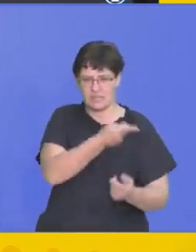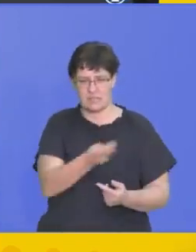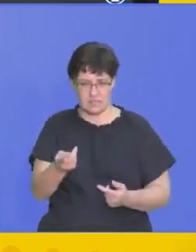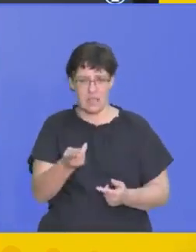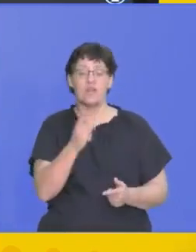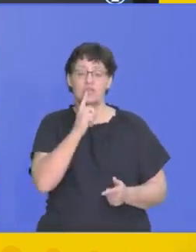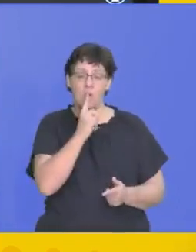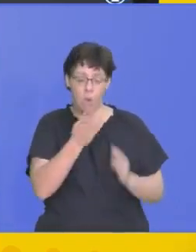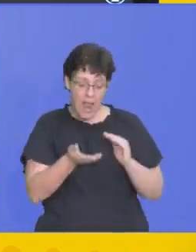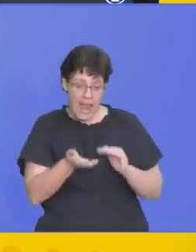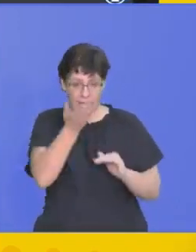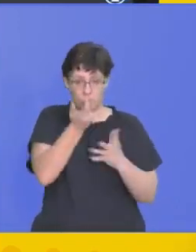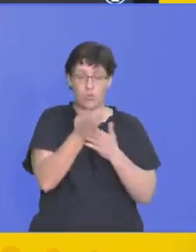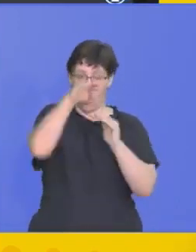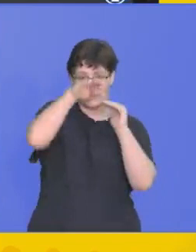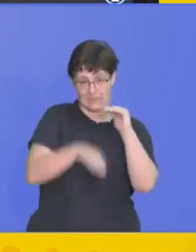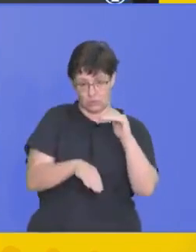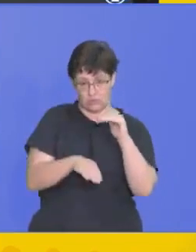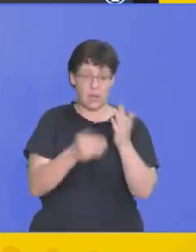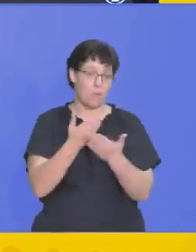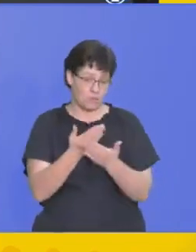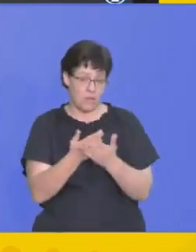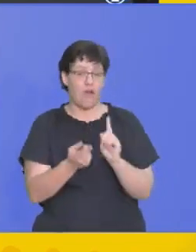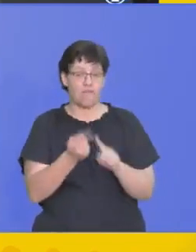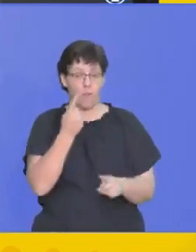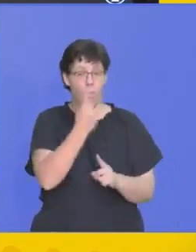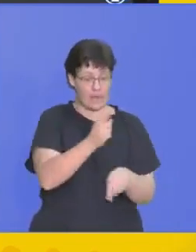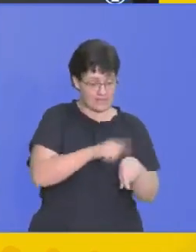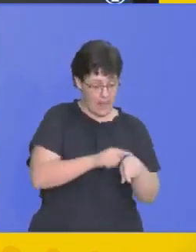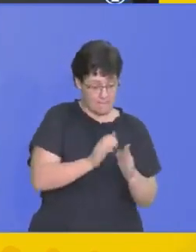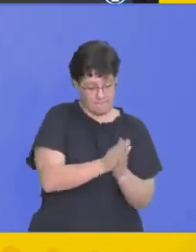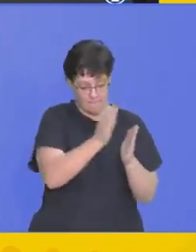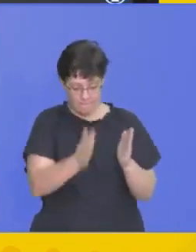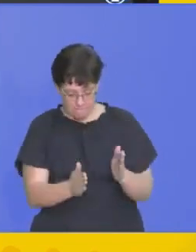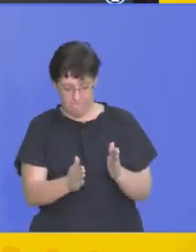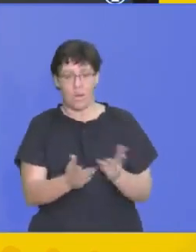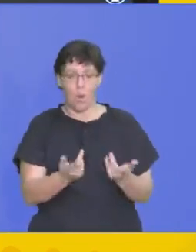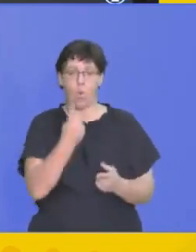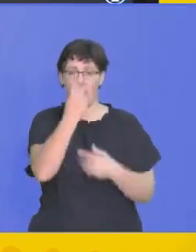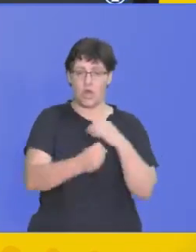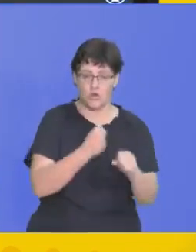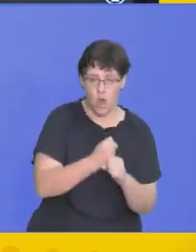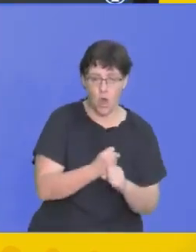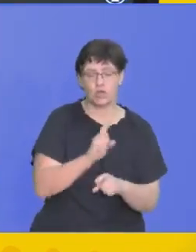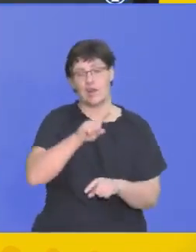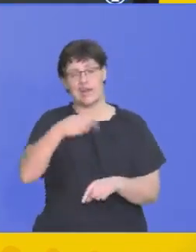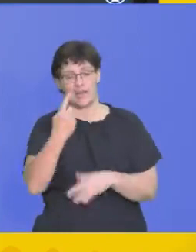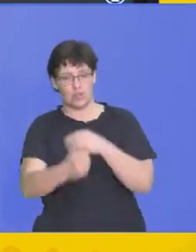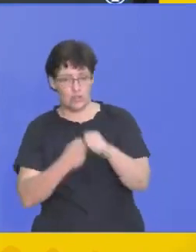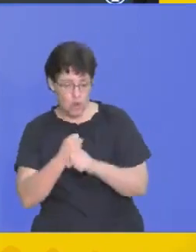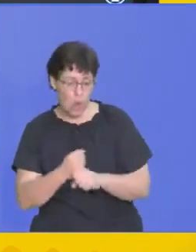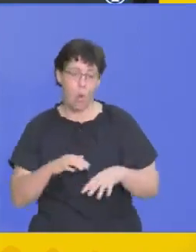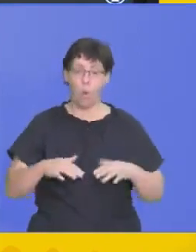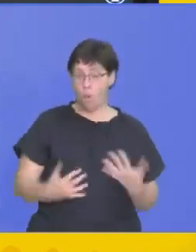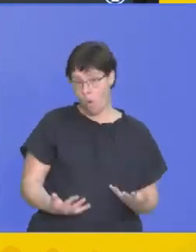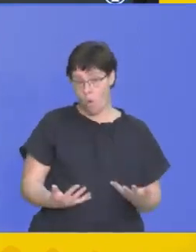how much have they increased or decreased, possibly, from one period to the next. So it might be from 1 year to the next, there was our inflation rate